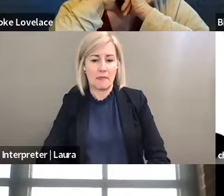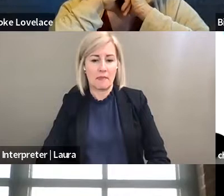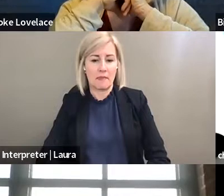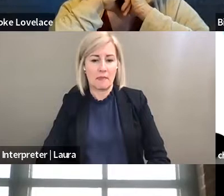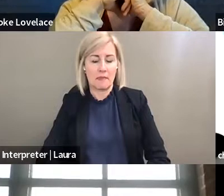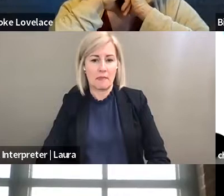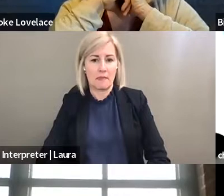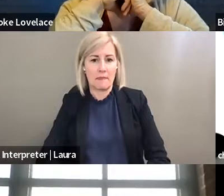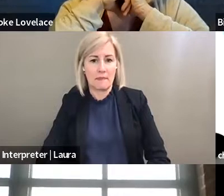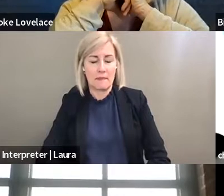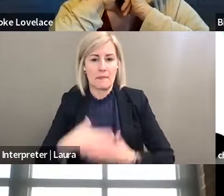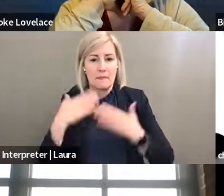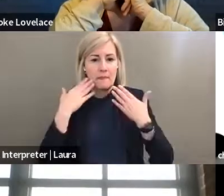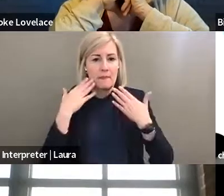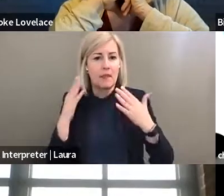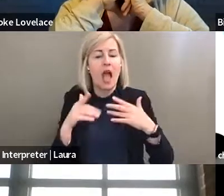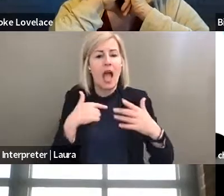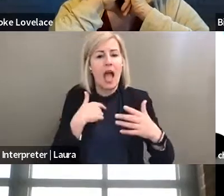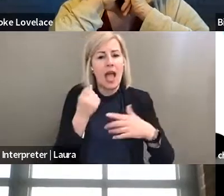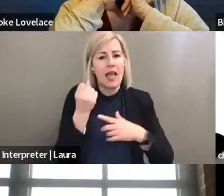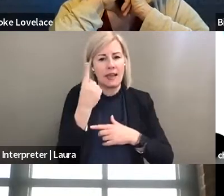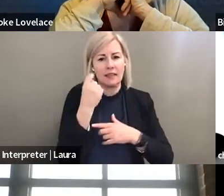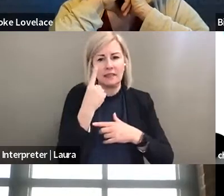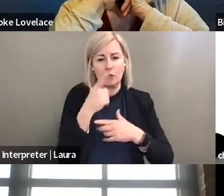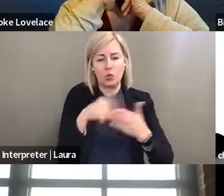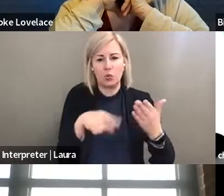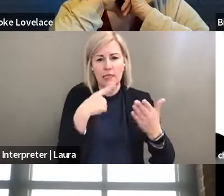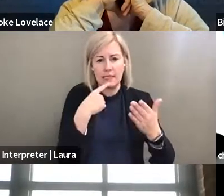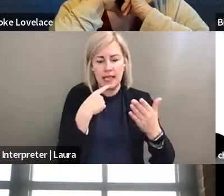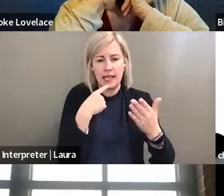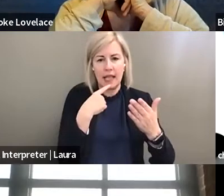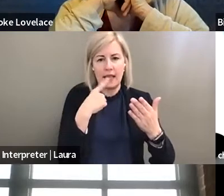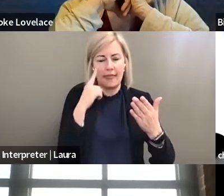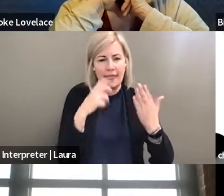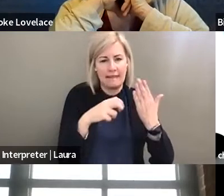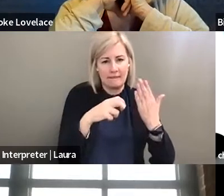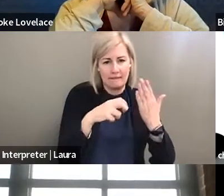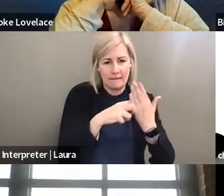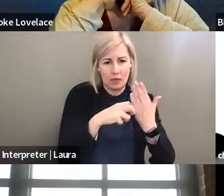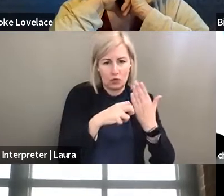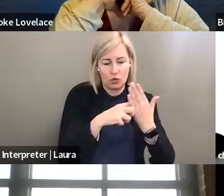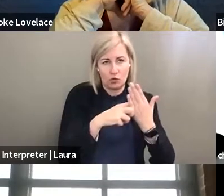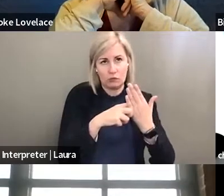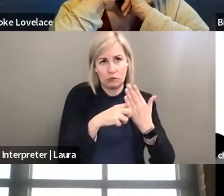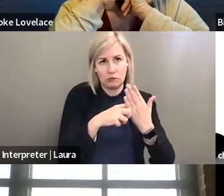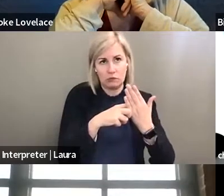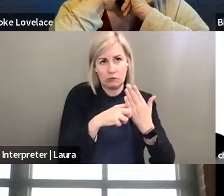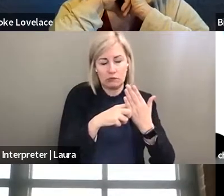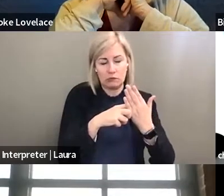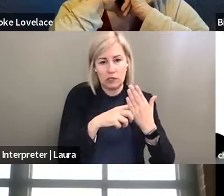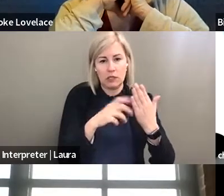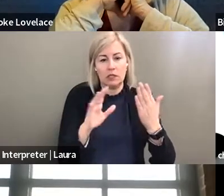I don't know how to summarize, because I understand what you're saying, Chad. I think that the voucher in a very specific